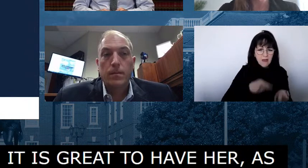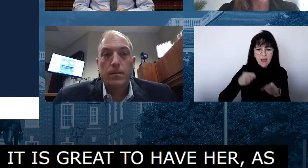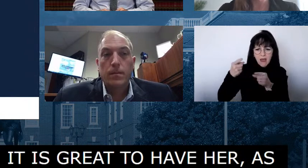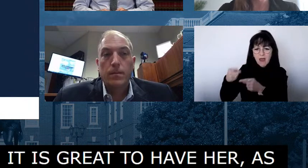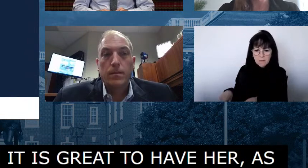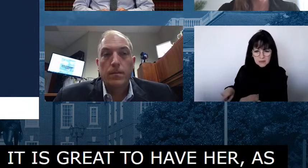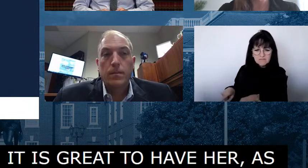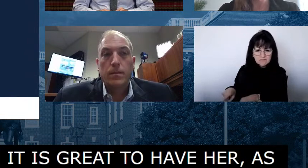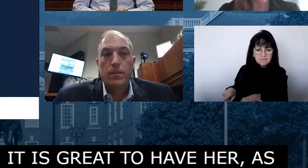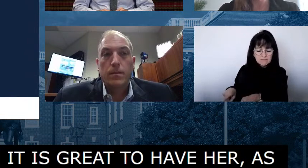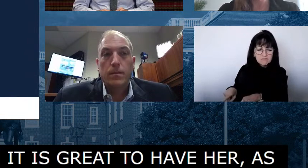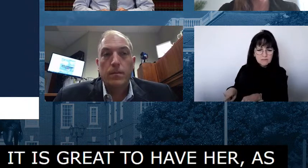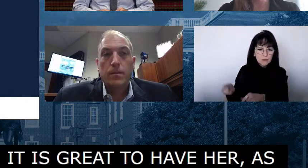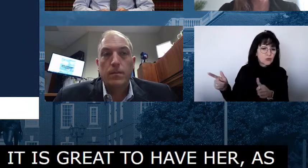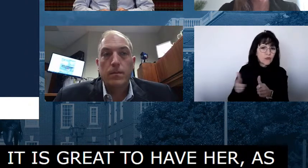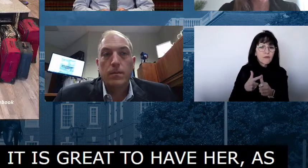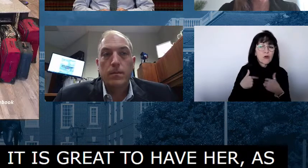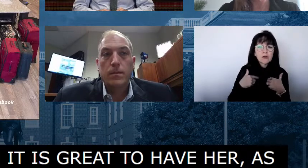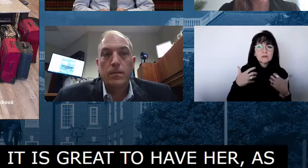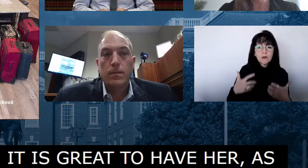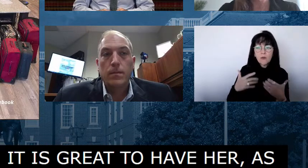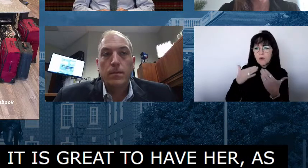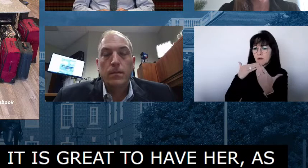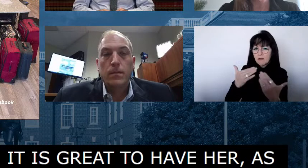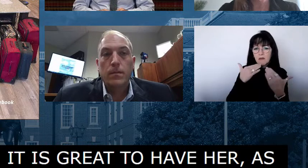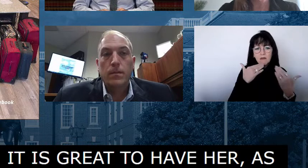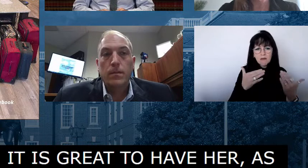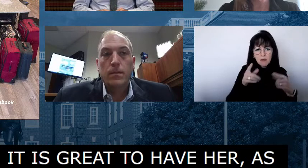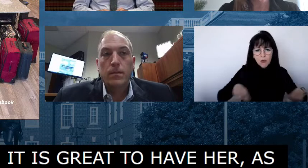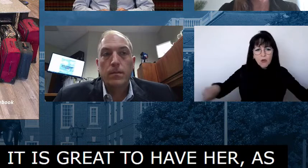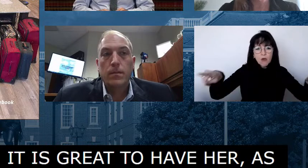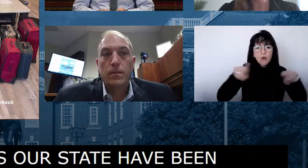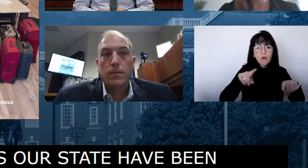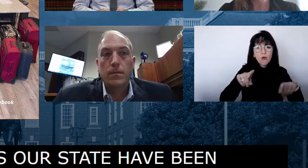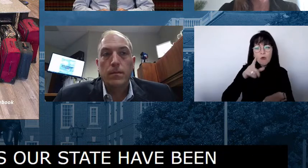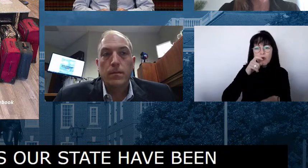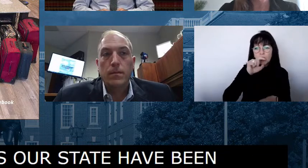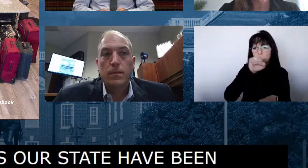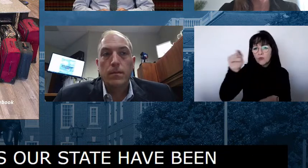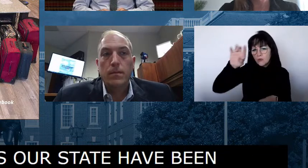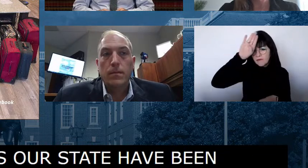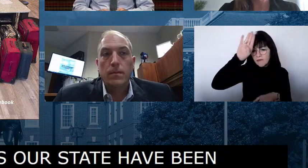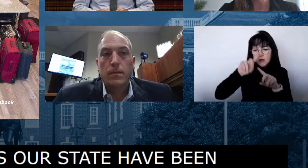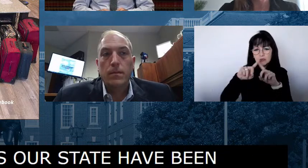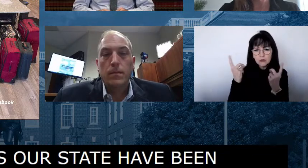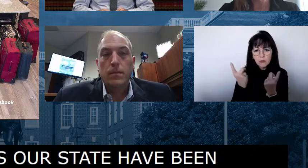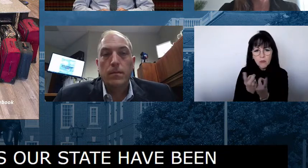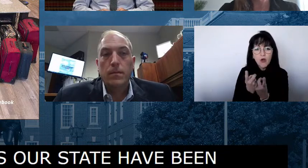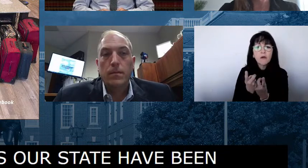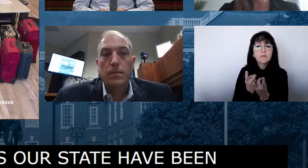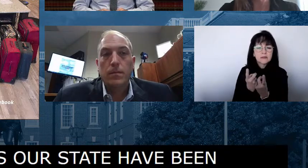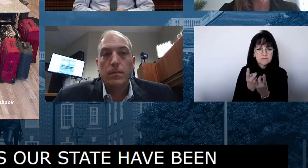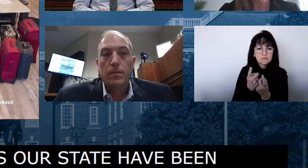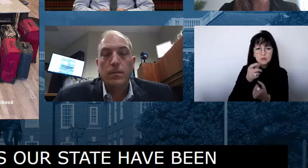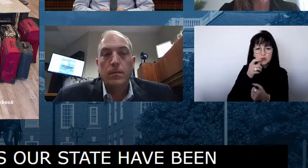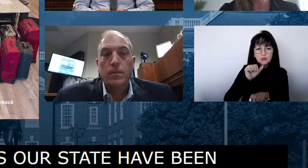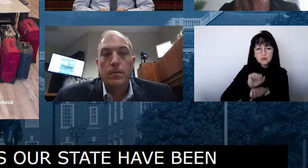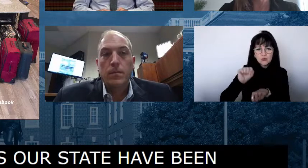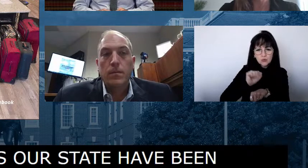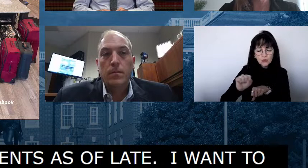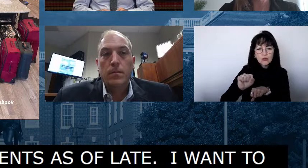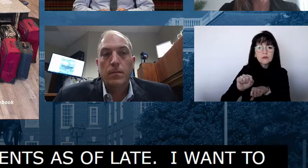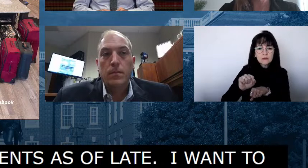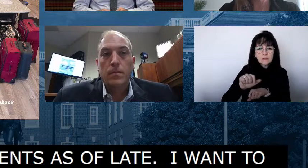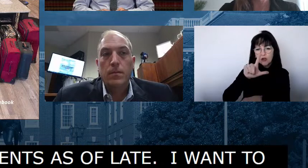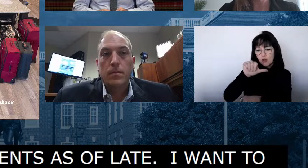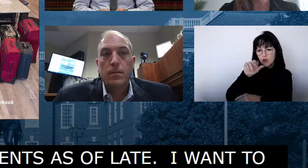first start with a thank you to those fire departments and to Laurel Fire Department, in